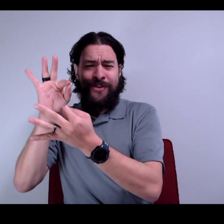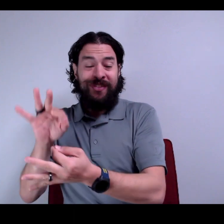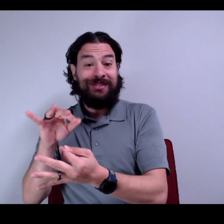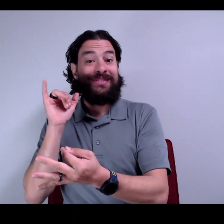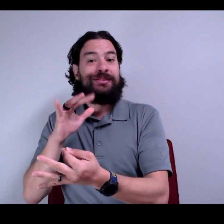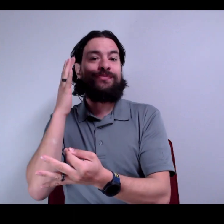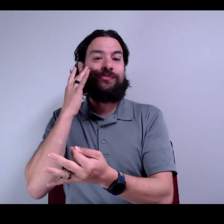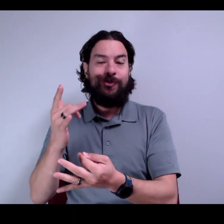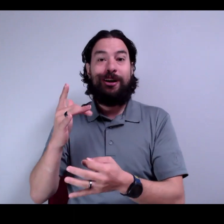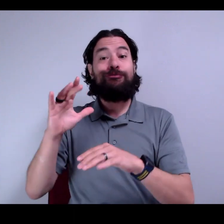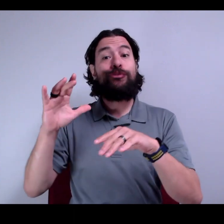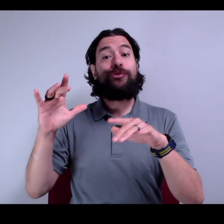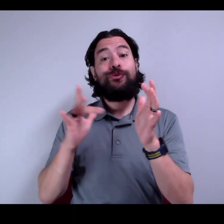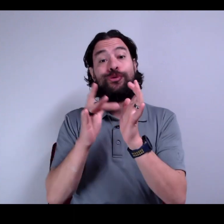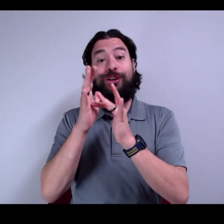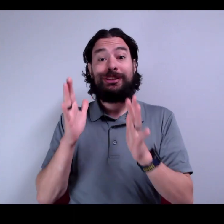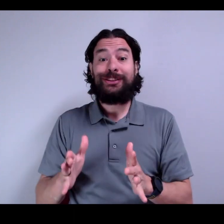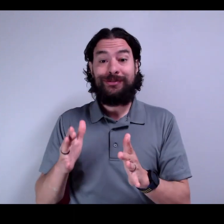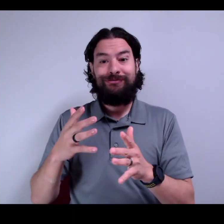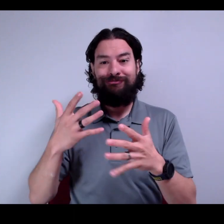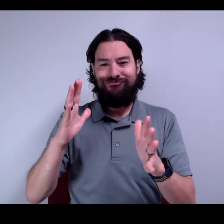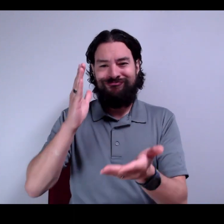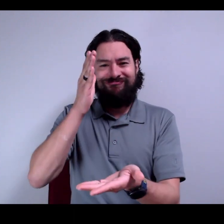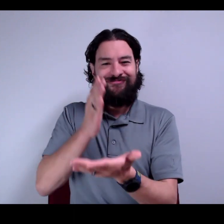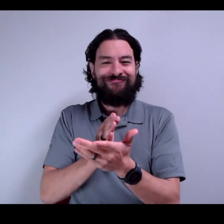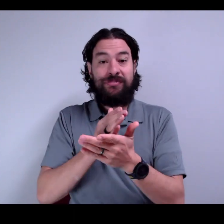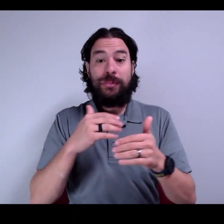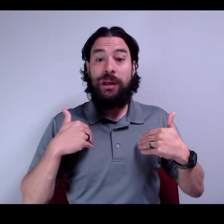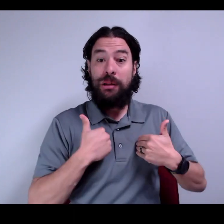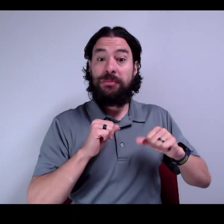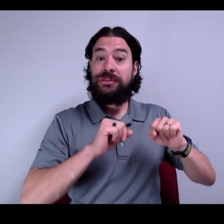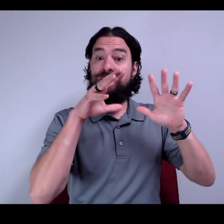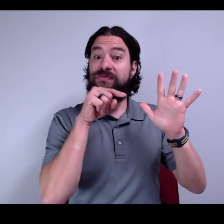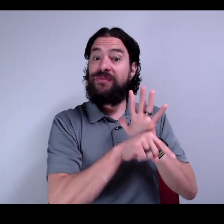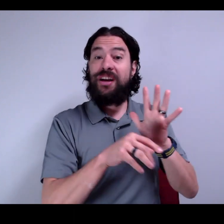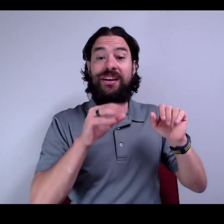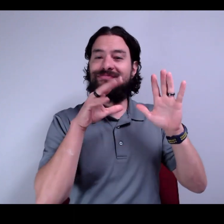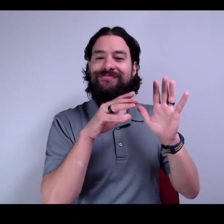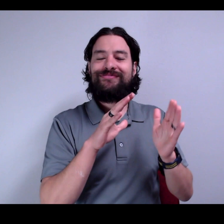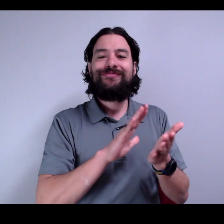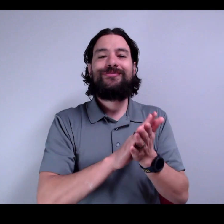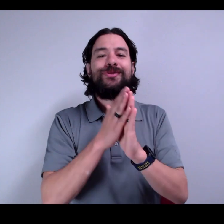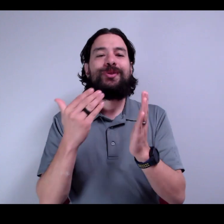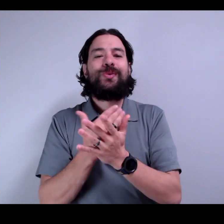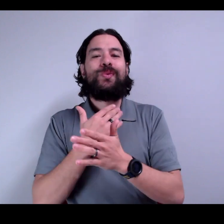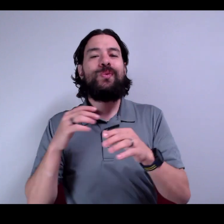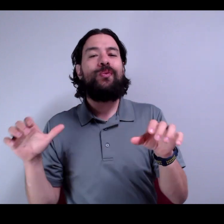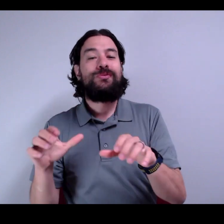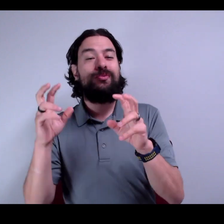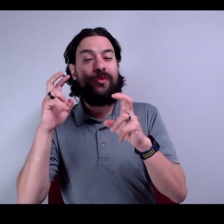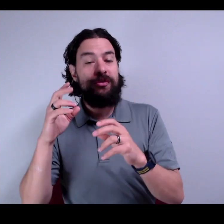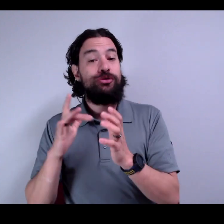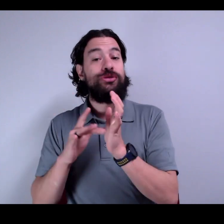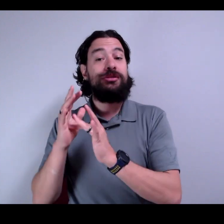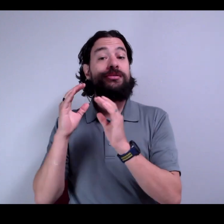early Christians stopped participating in the ritual of animal sacrifice. But they were given new rituals.